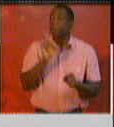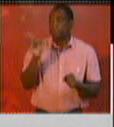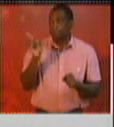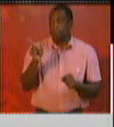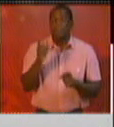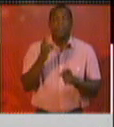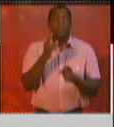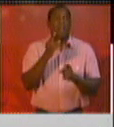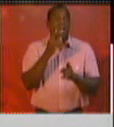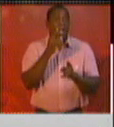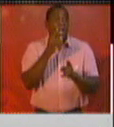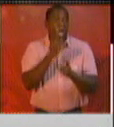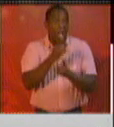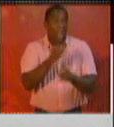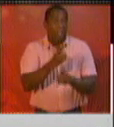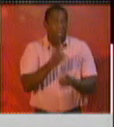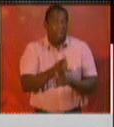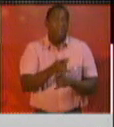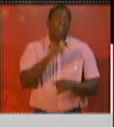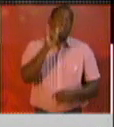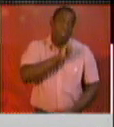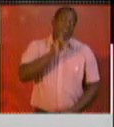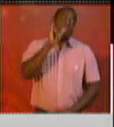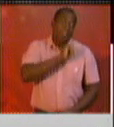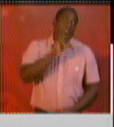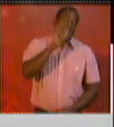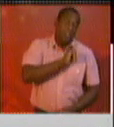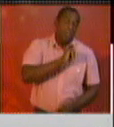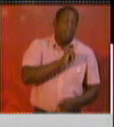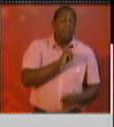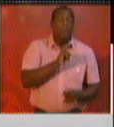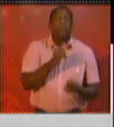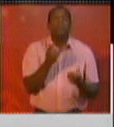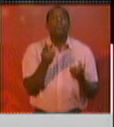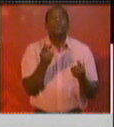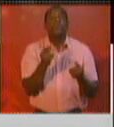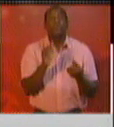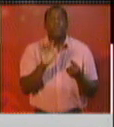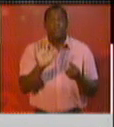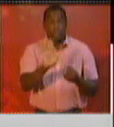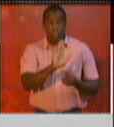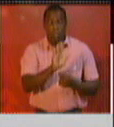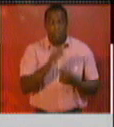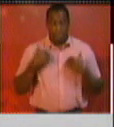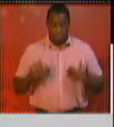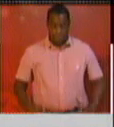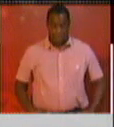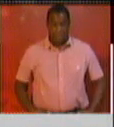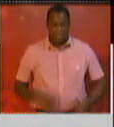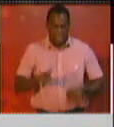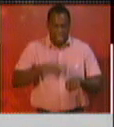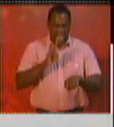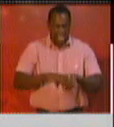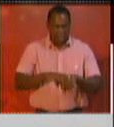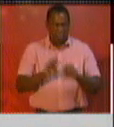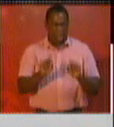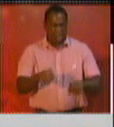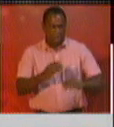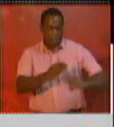especially heavy use, weakens the immune system and reduces its ability to cope with infectious